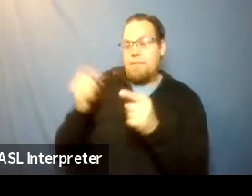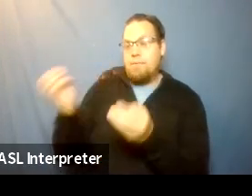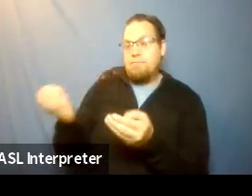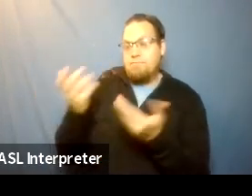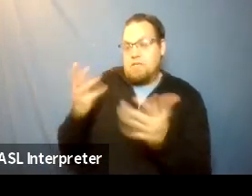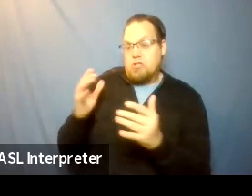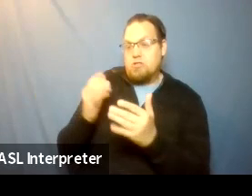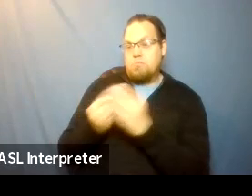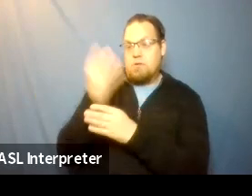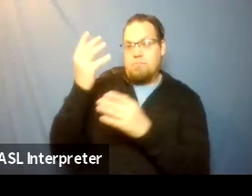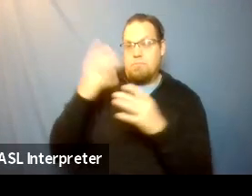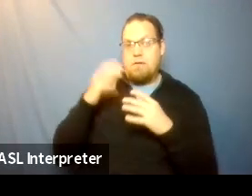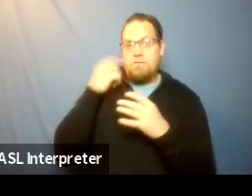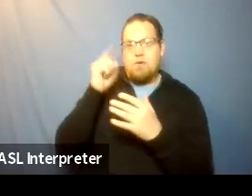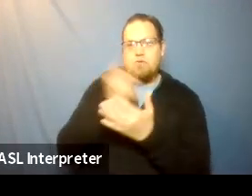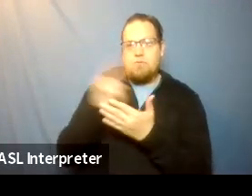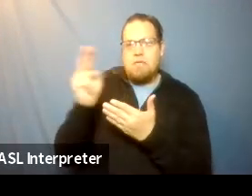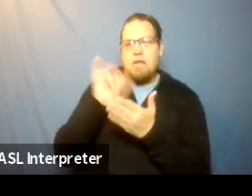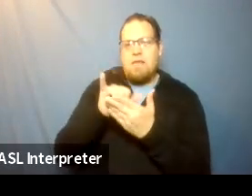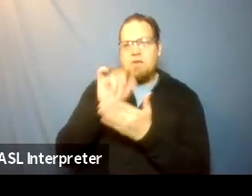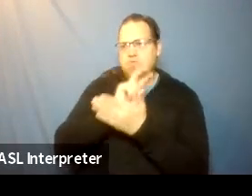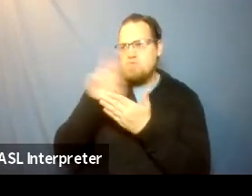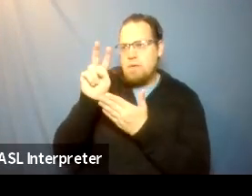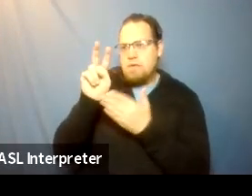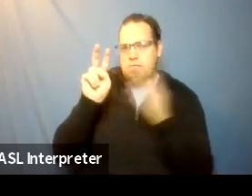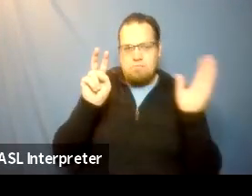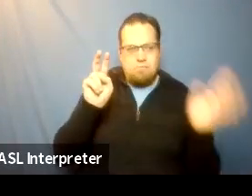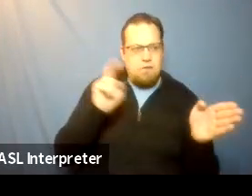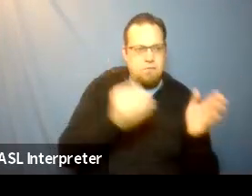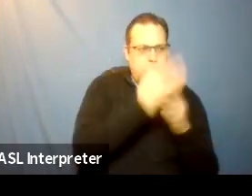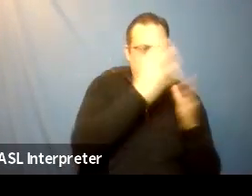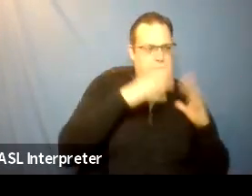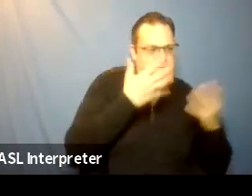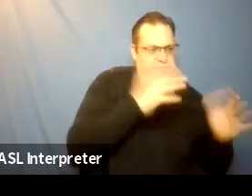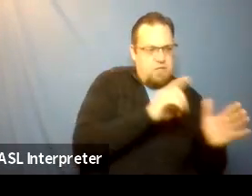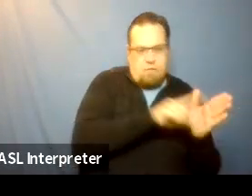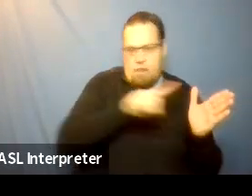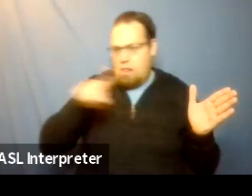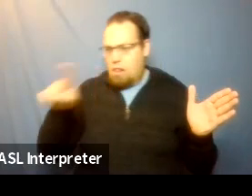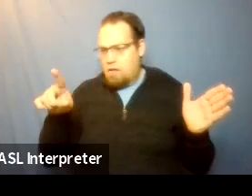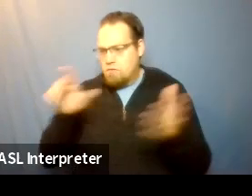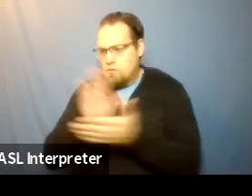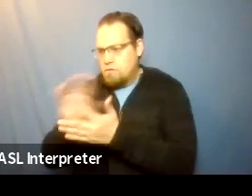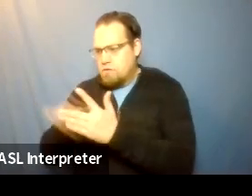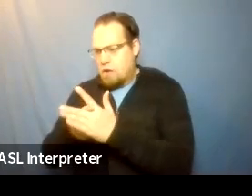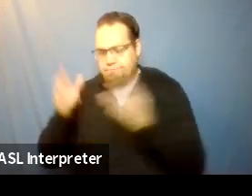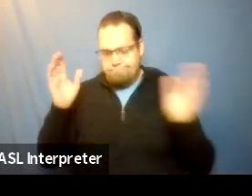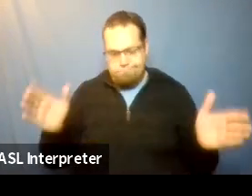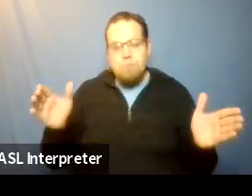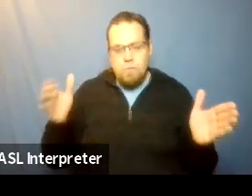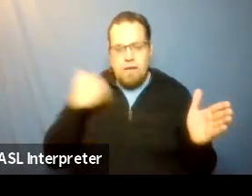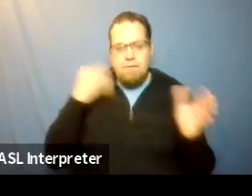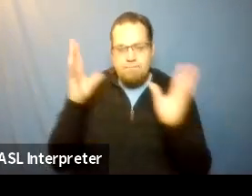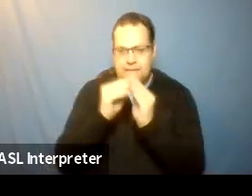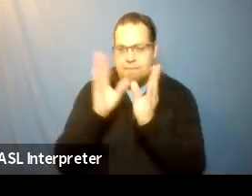break for 2 weeks. Somewhere in that 2-week window from spring break, there will be sessions at each school that we highly recommend